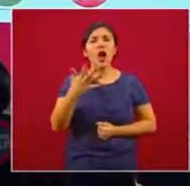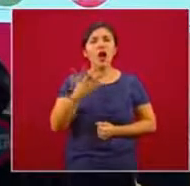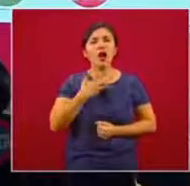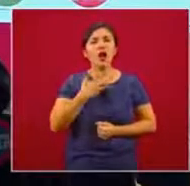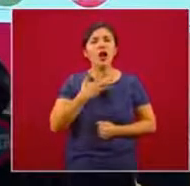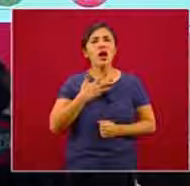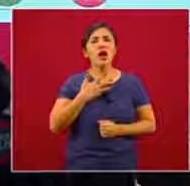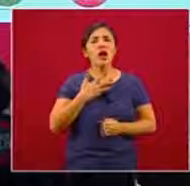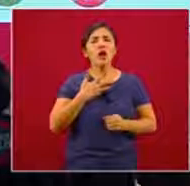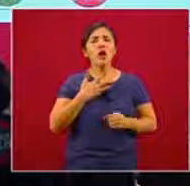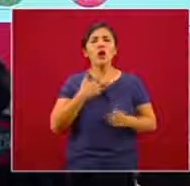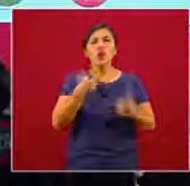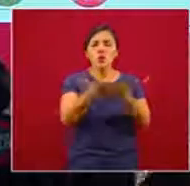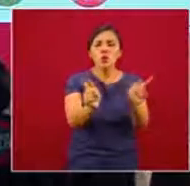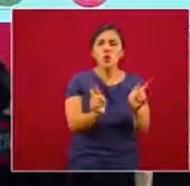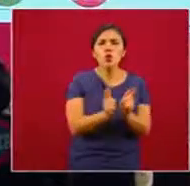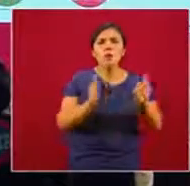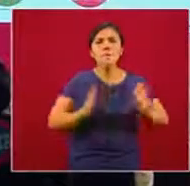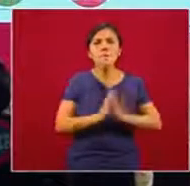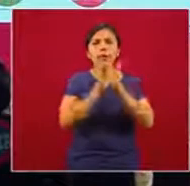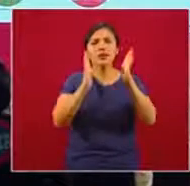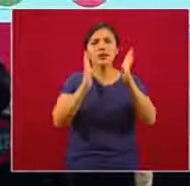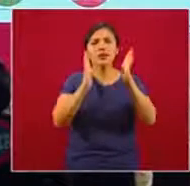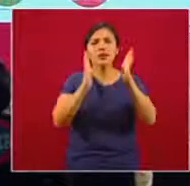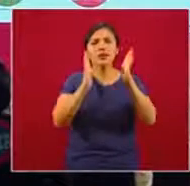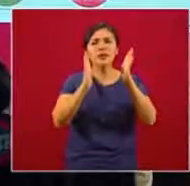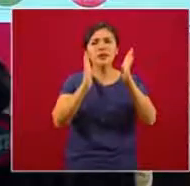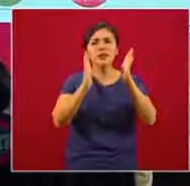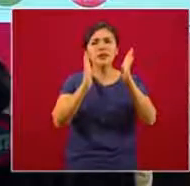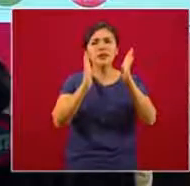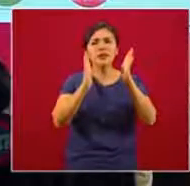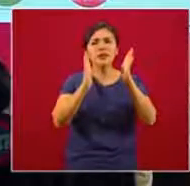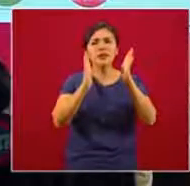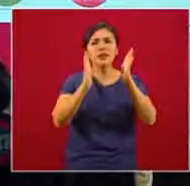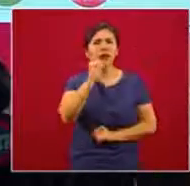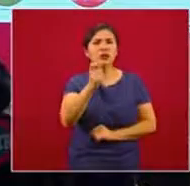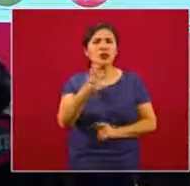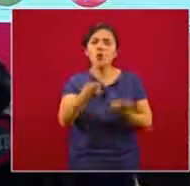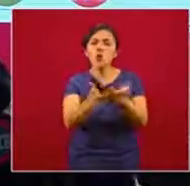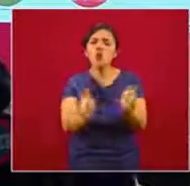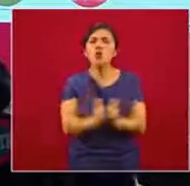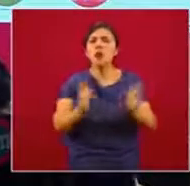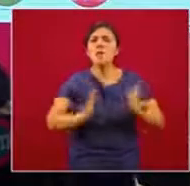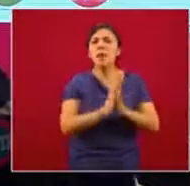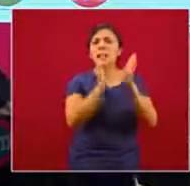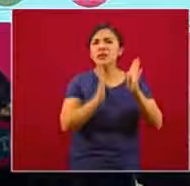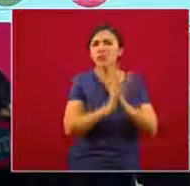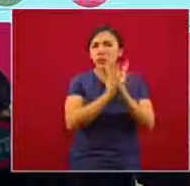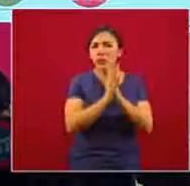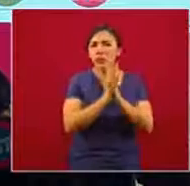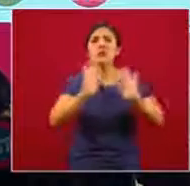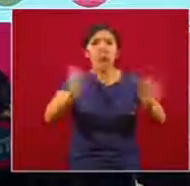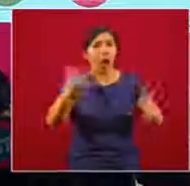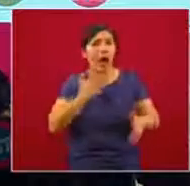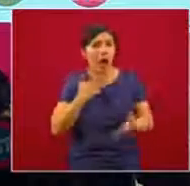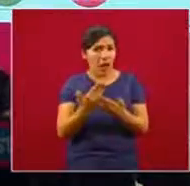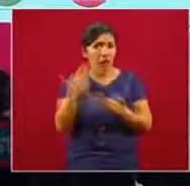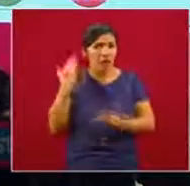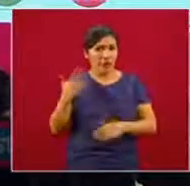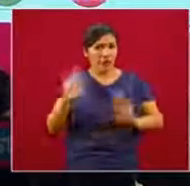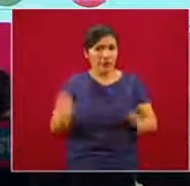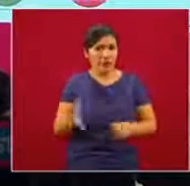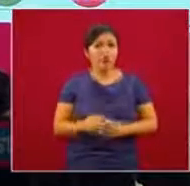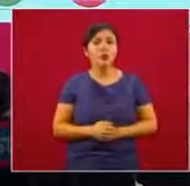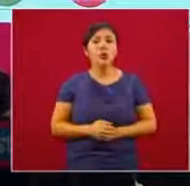going to be conducted by the participation committees for school health. These